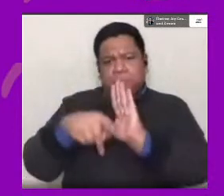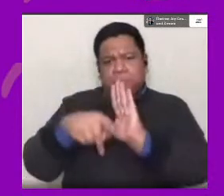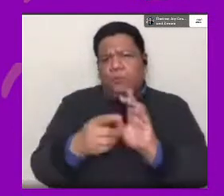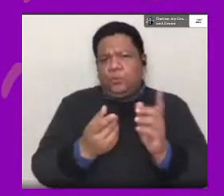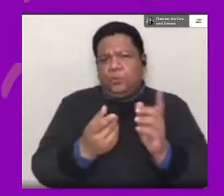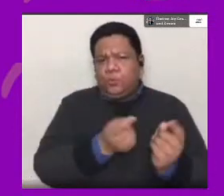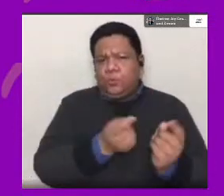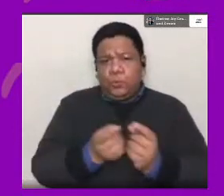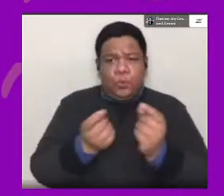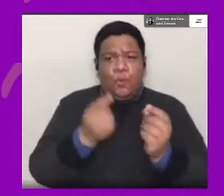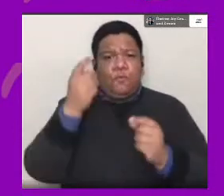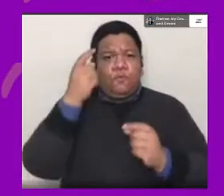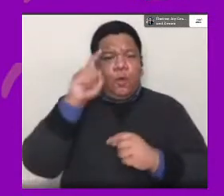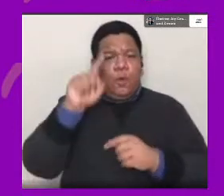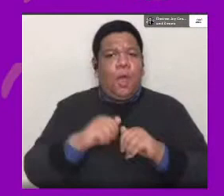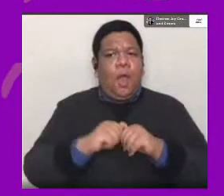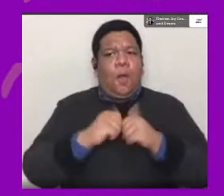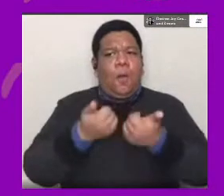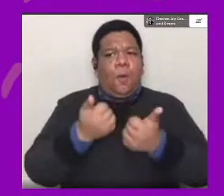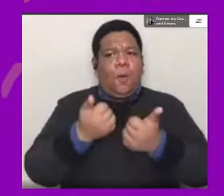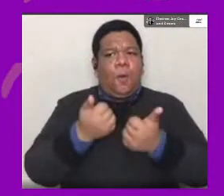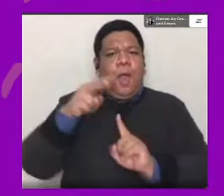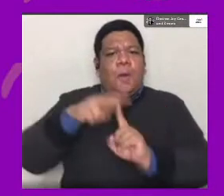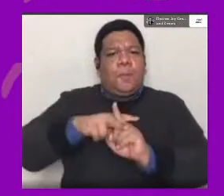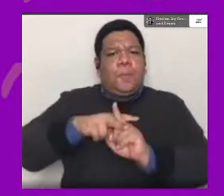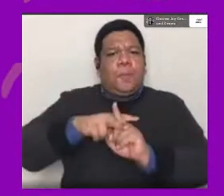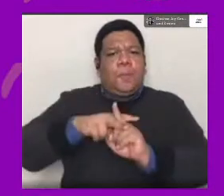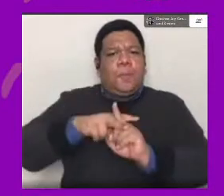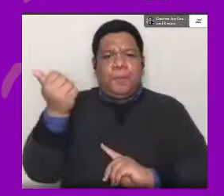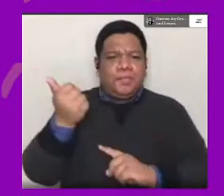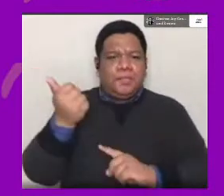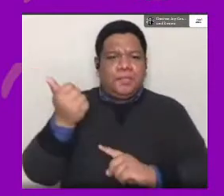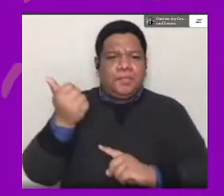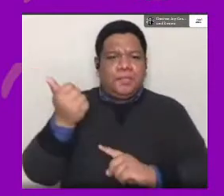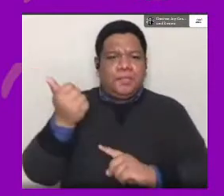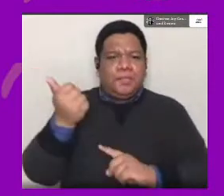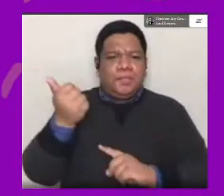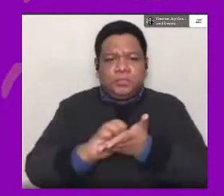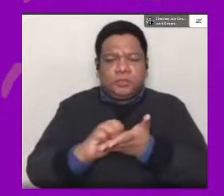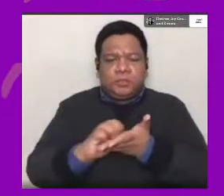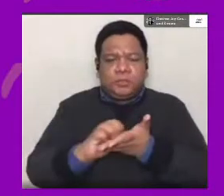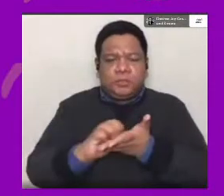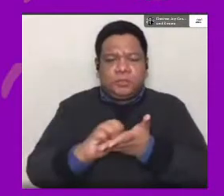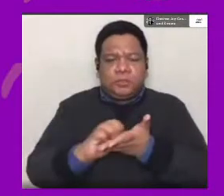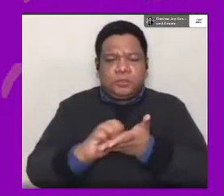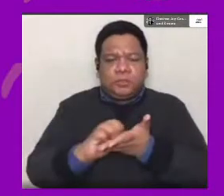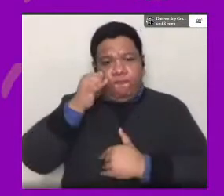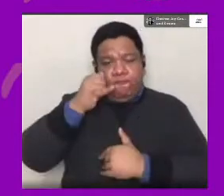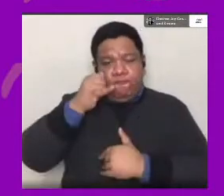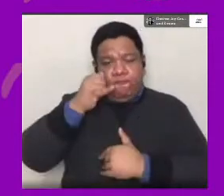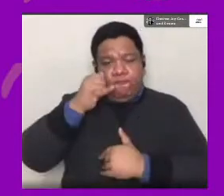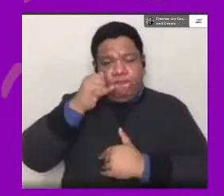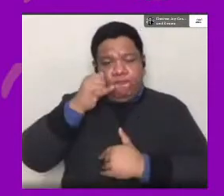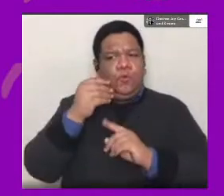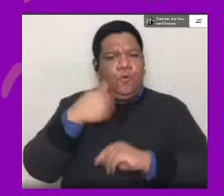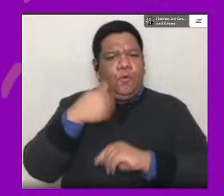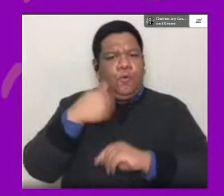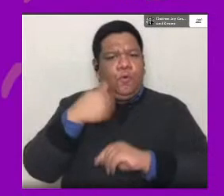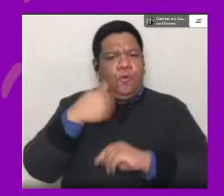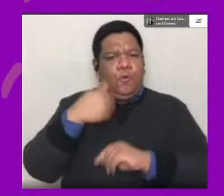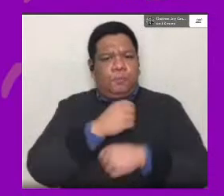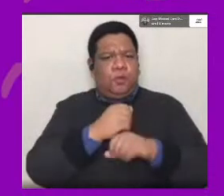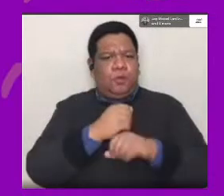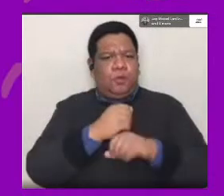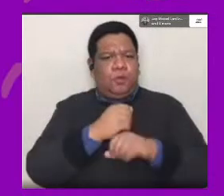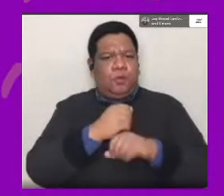strategies for operationalizing the best practices, and even video for orientation to ensure that everything is very